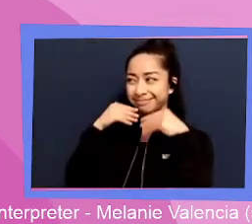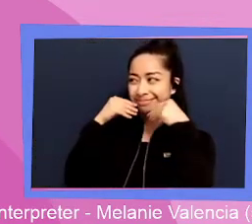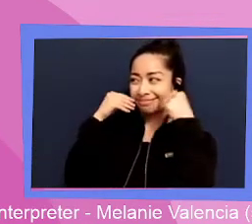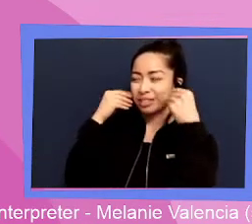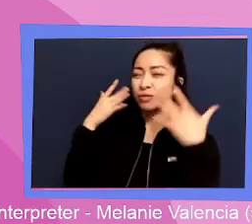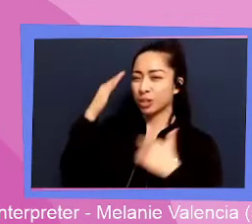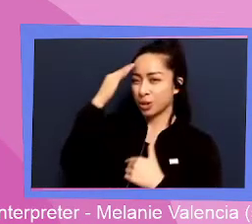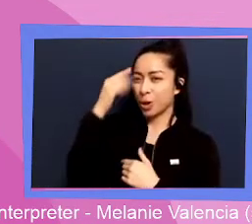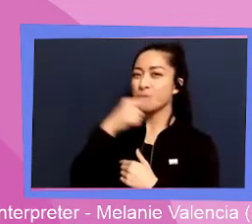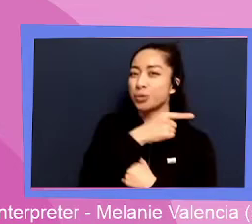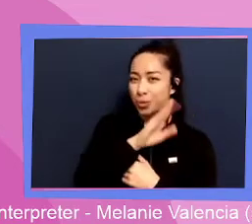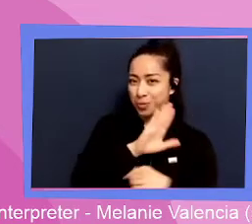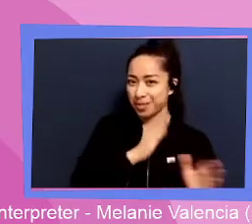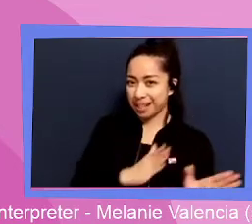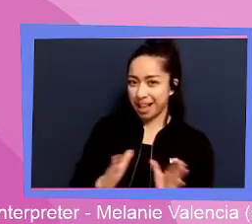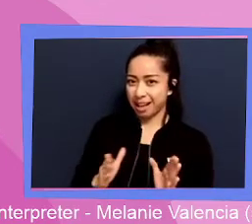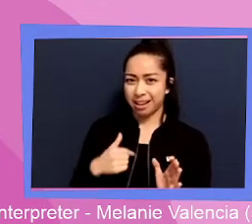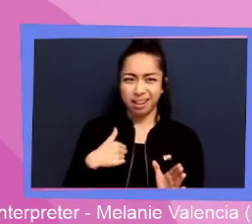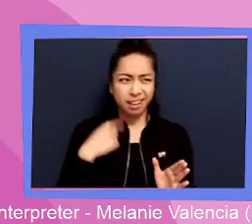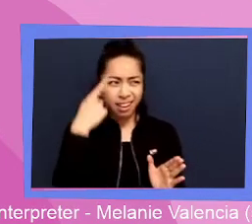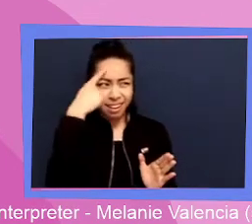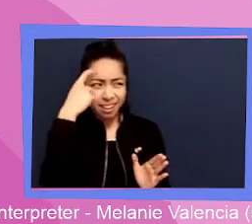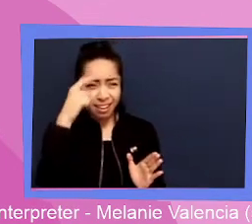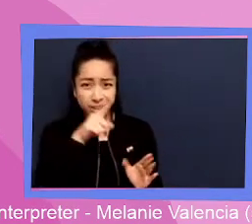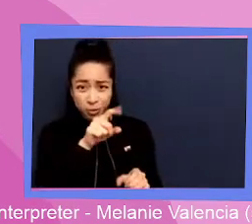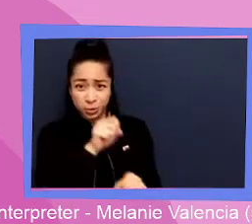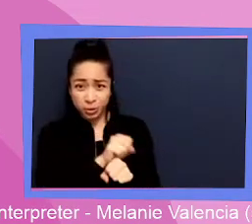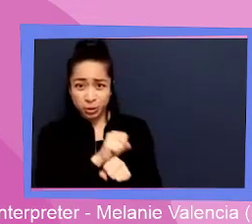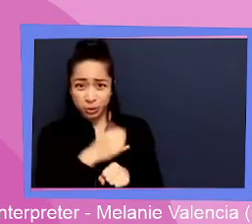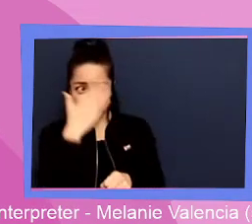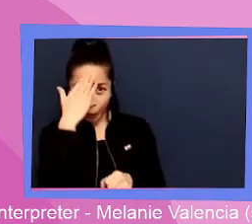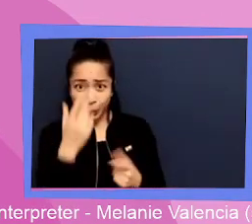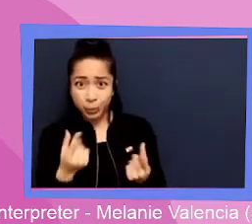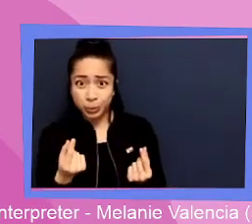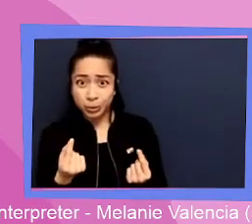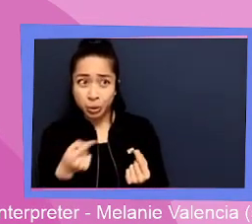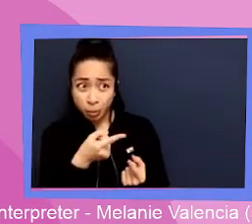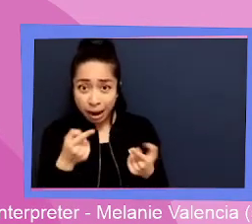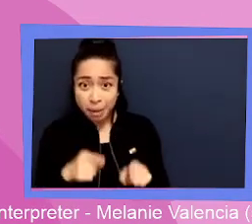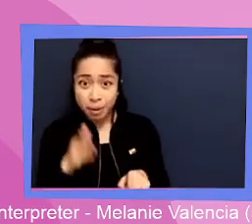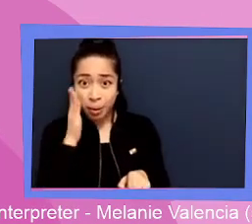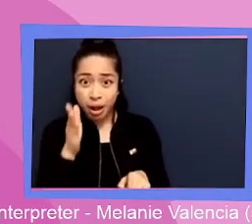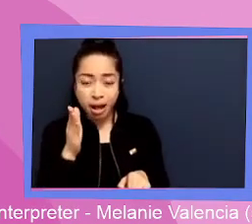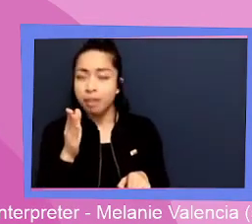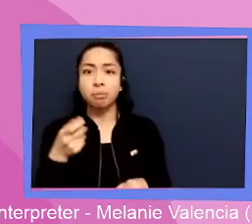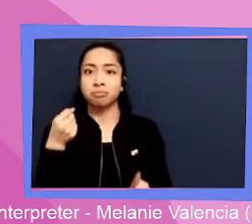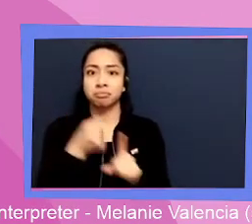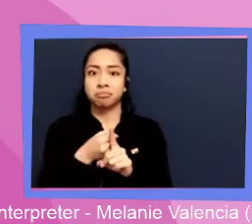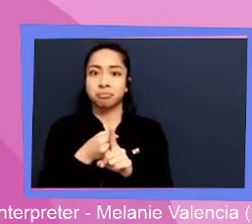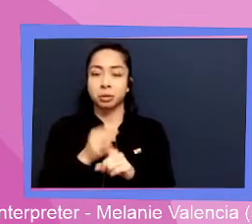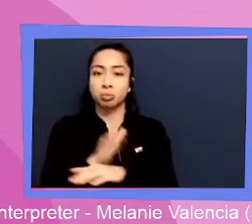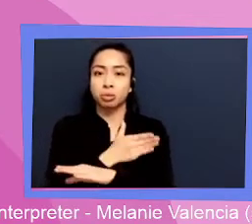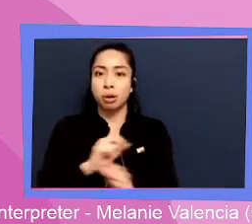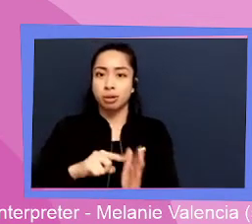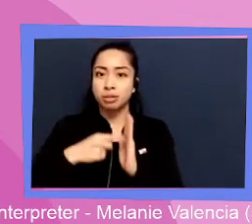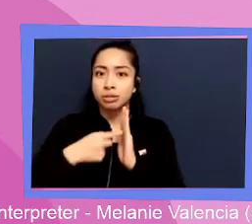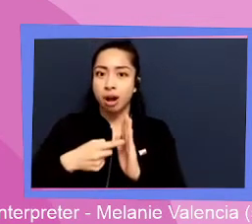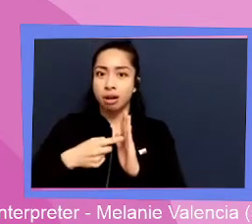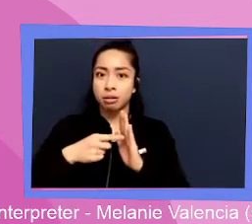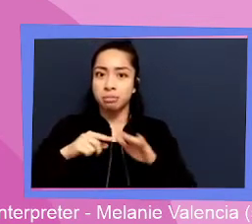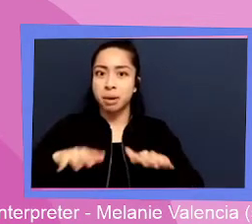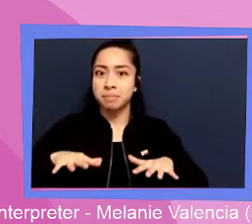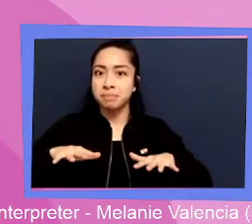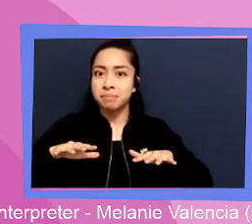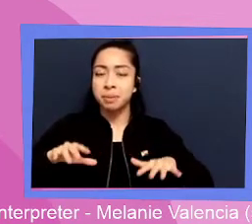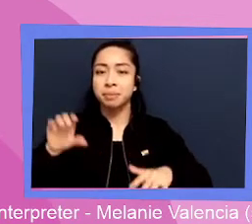to do, which I can't imagine he actually did. And then music started playing from the living room, Seasons of